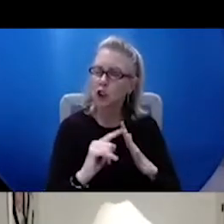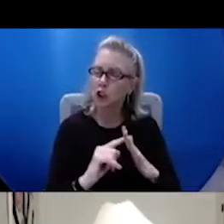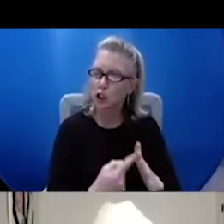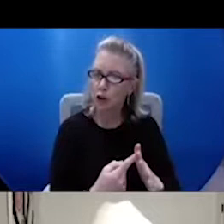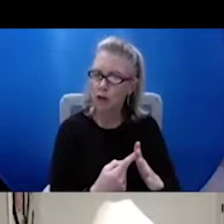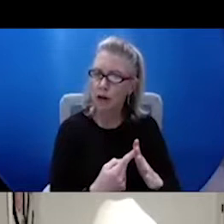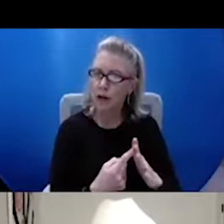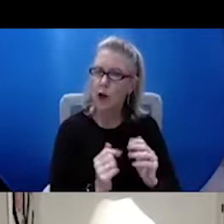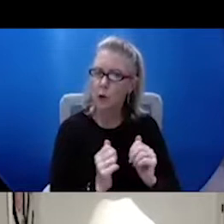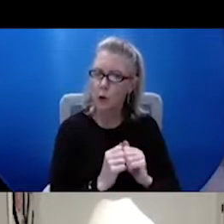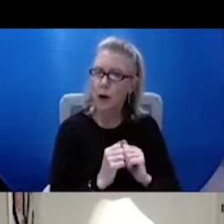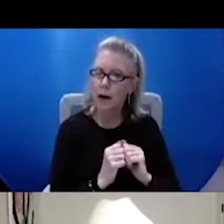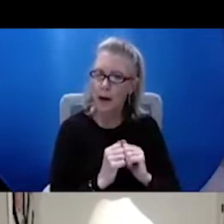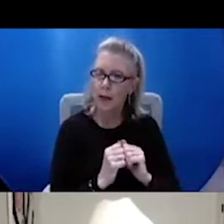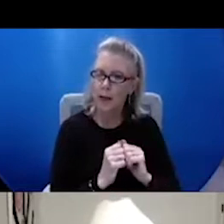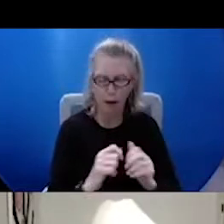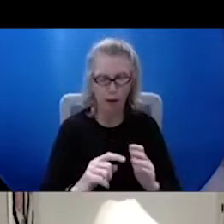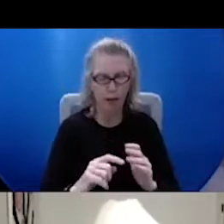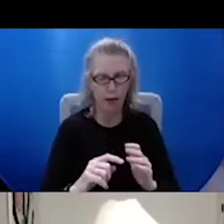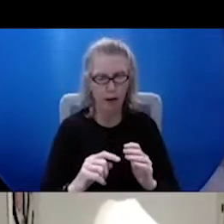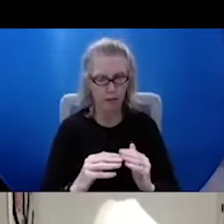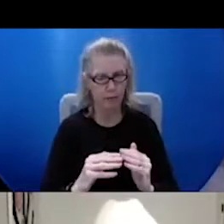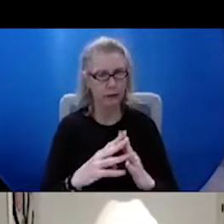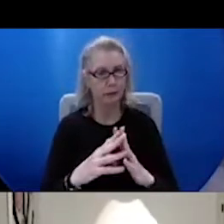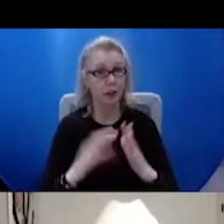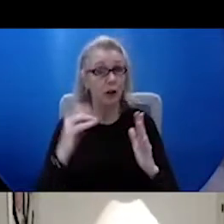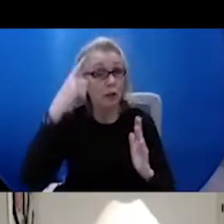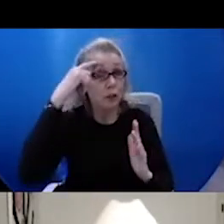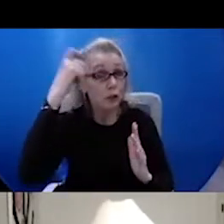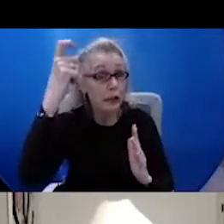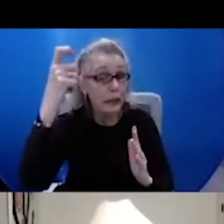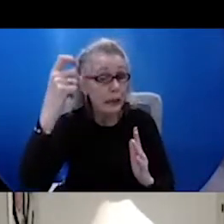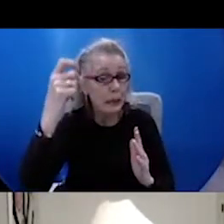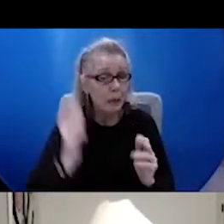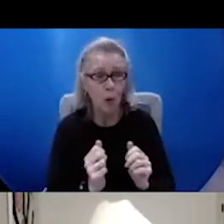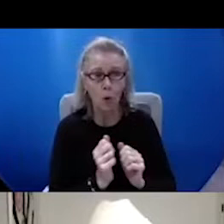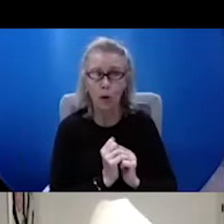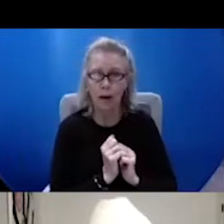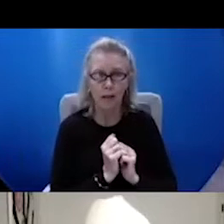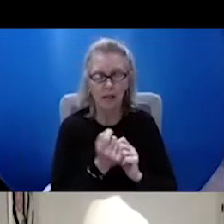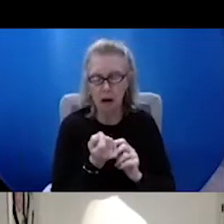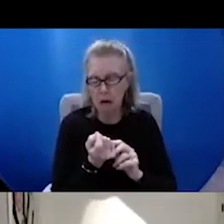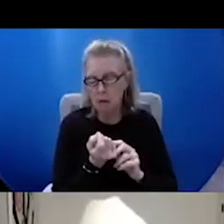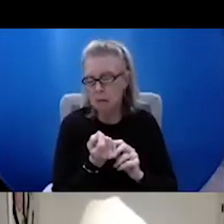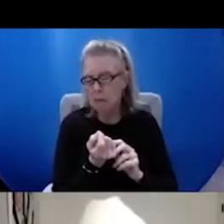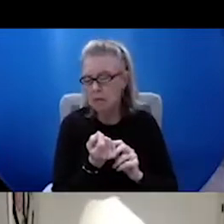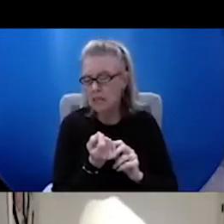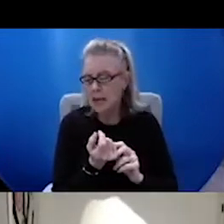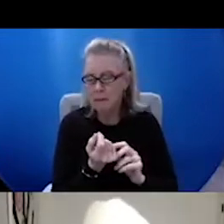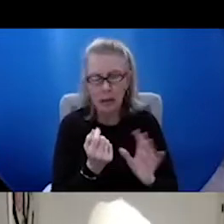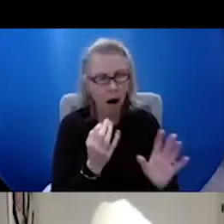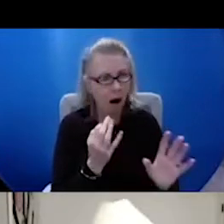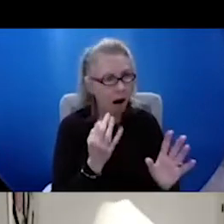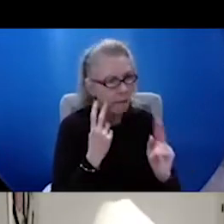the reception of a dream, a snippet of being in the space